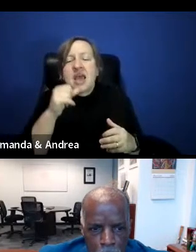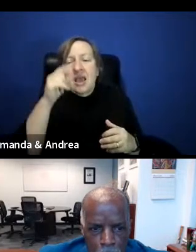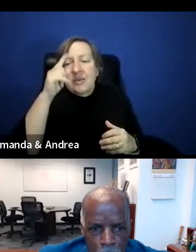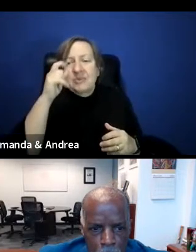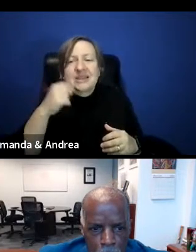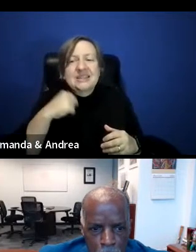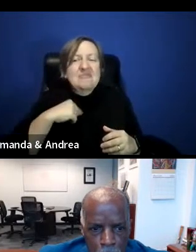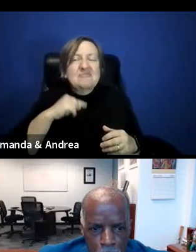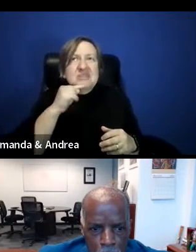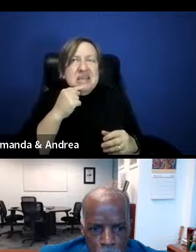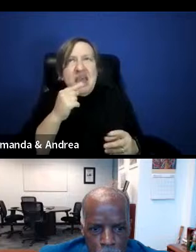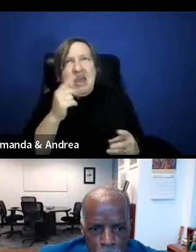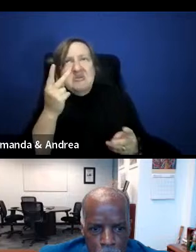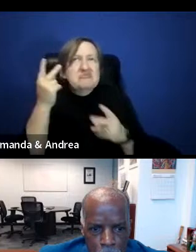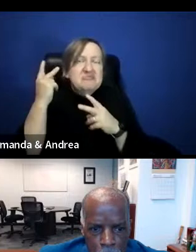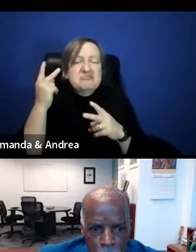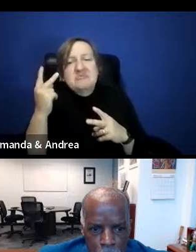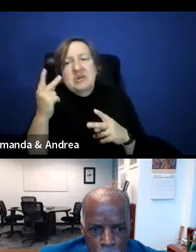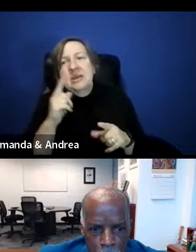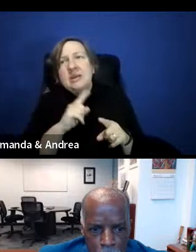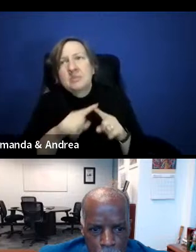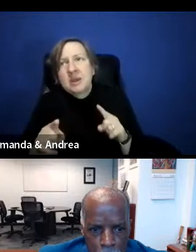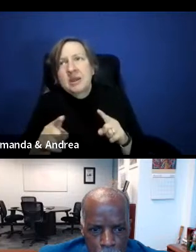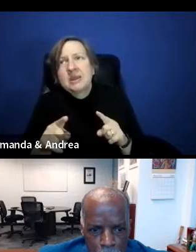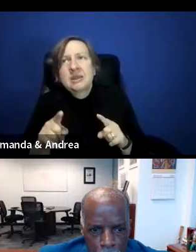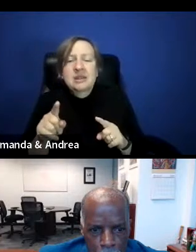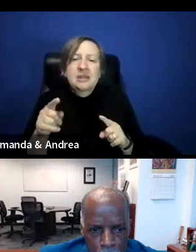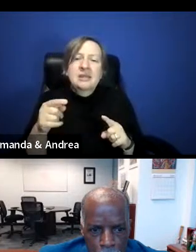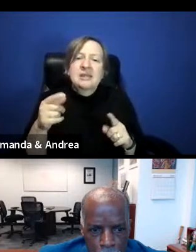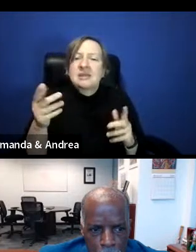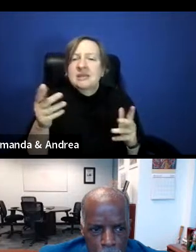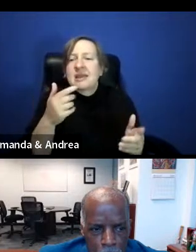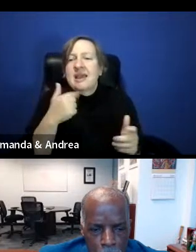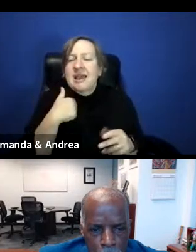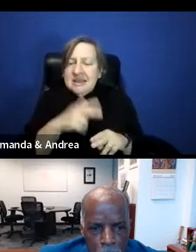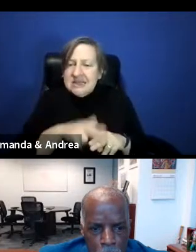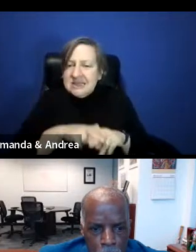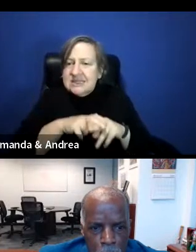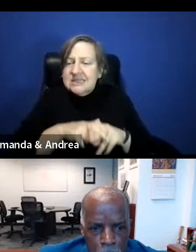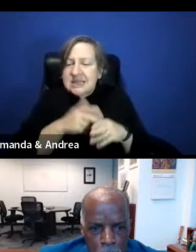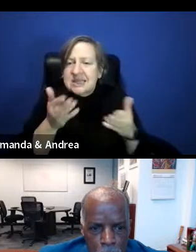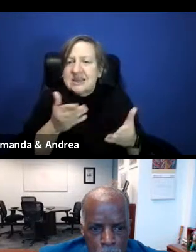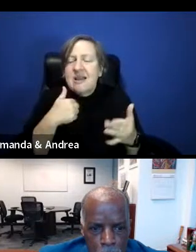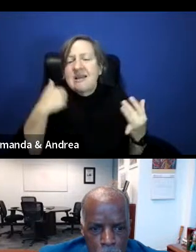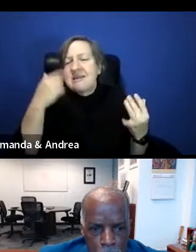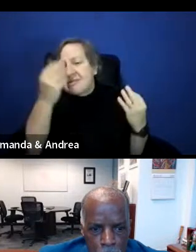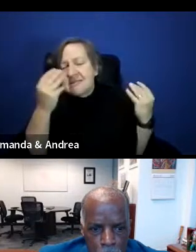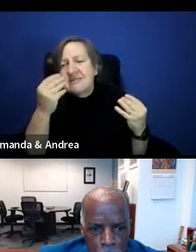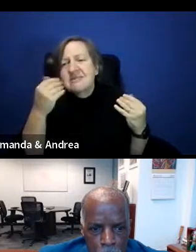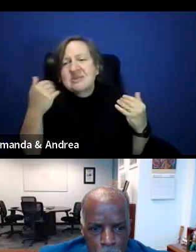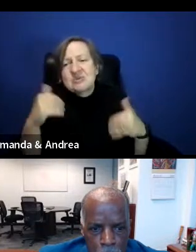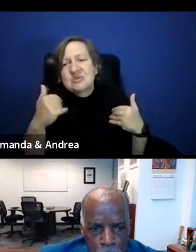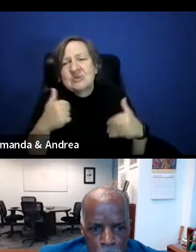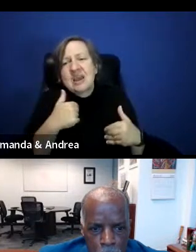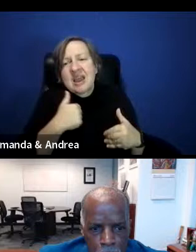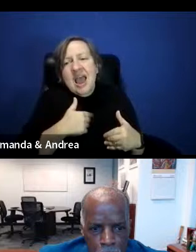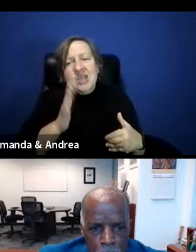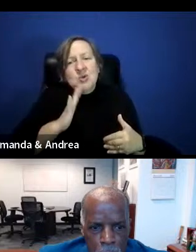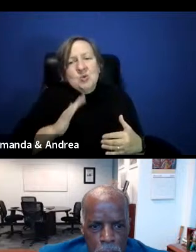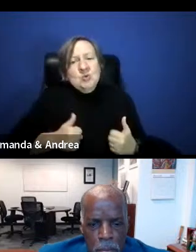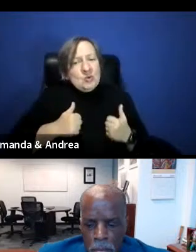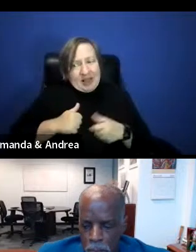sour grapes, but I just sit here and think about where I used to